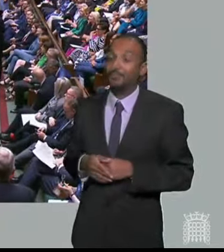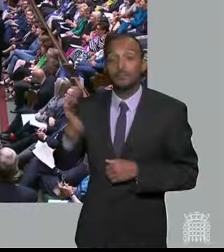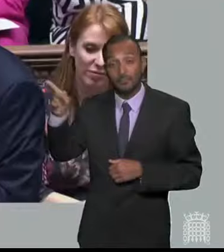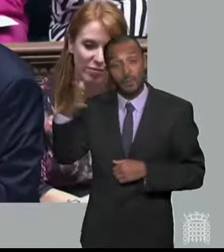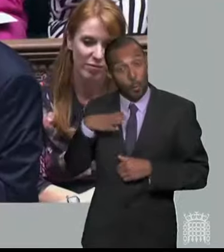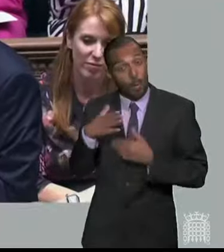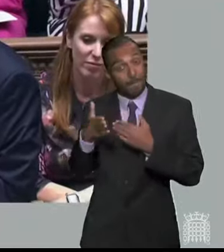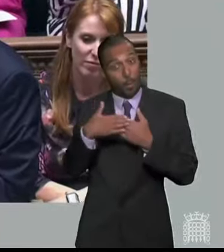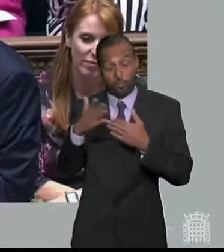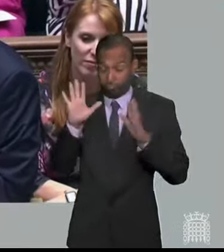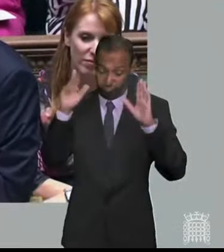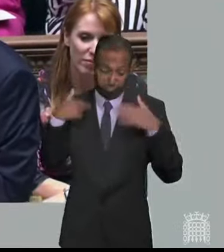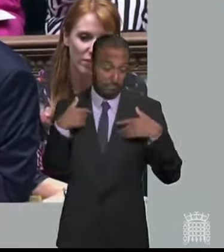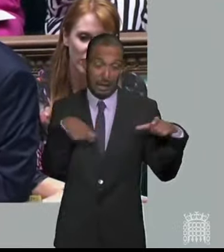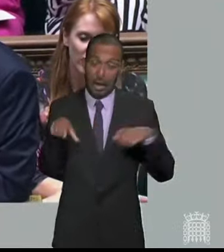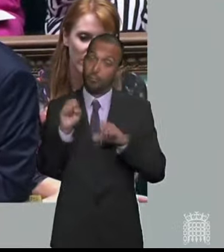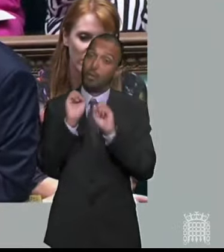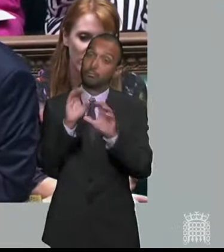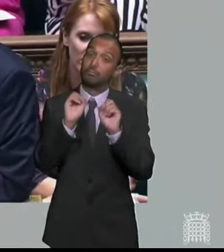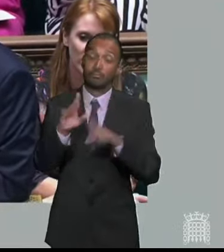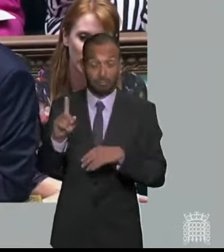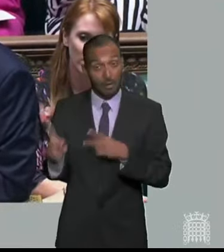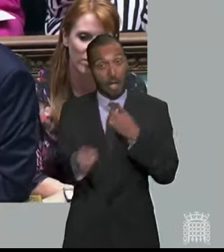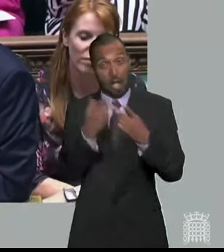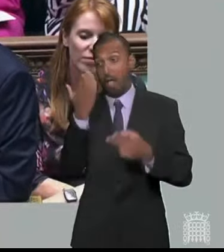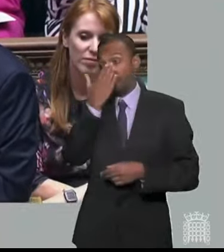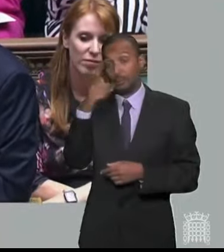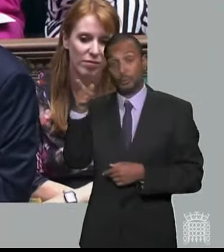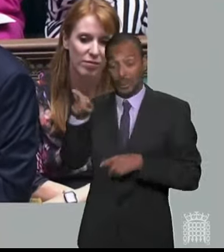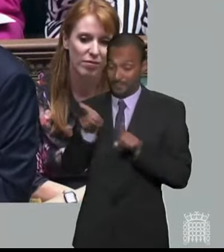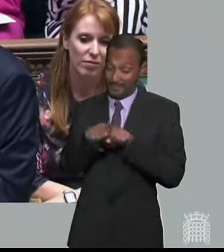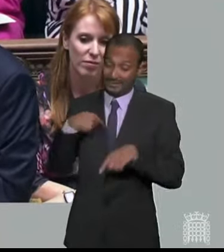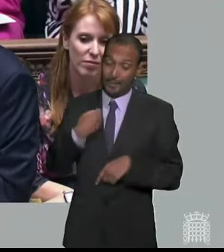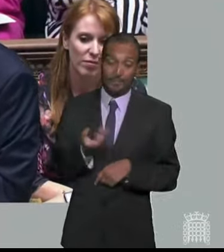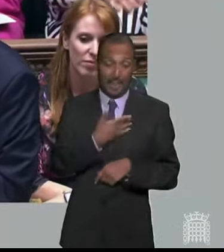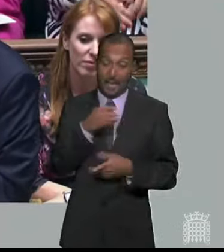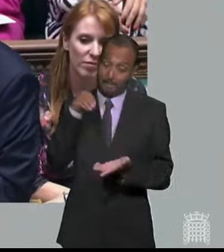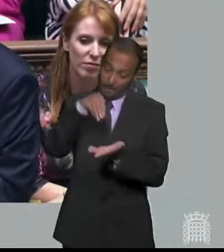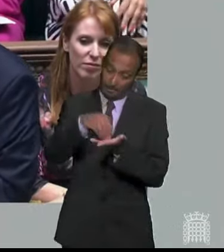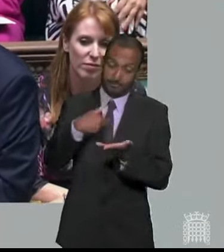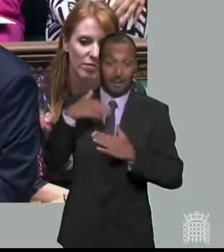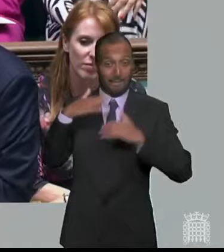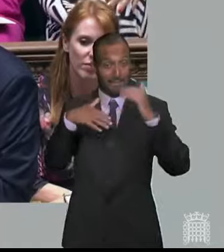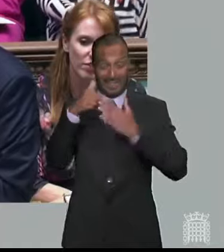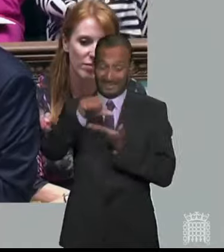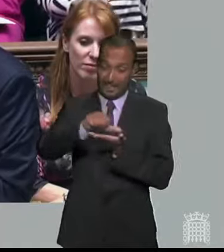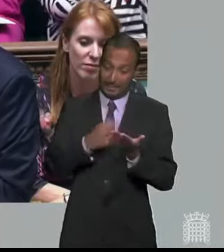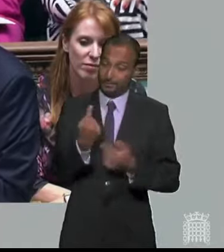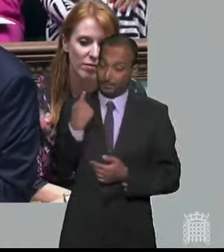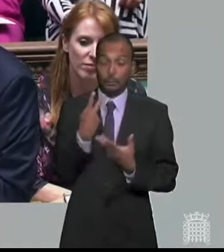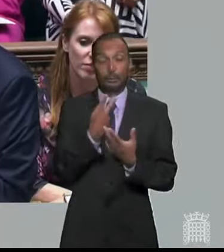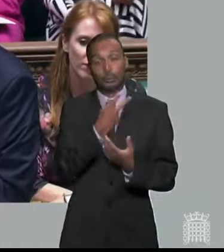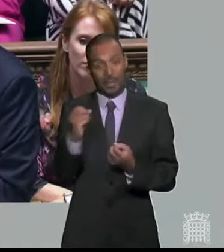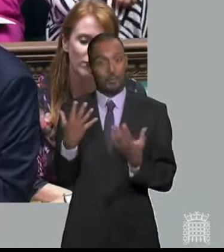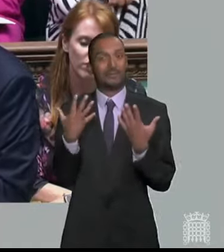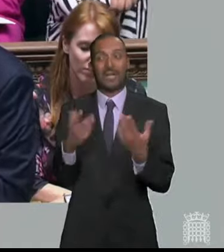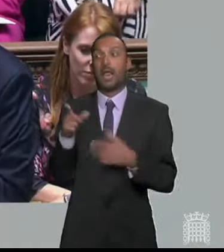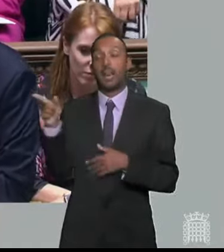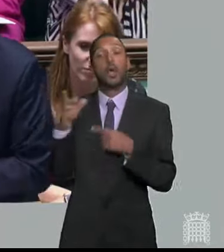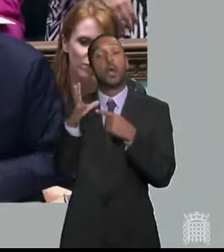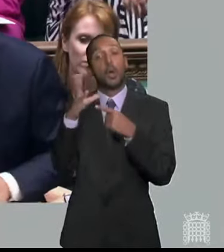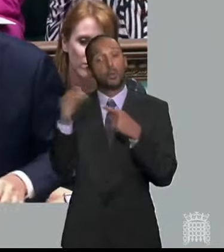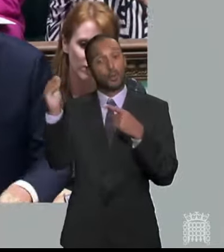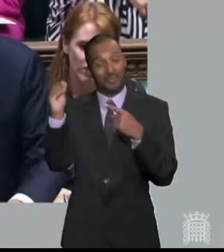continue. Ferryhill School in County Durham was on Labour's building list in 2010. They scrapped it, and now children there are